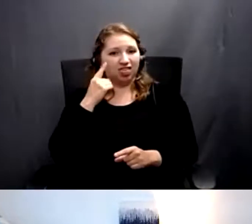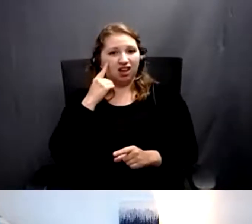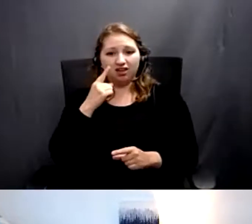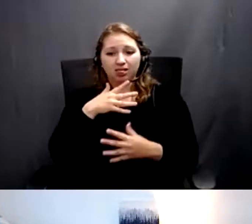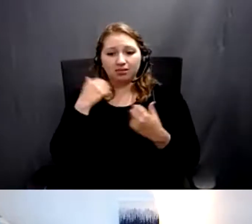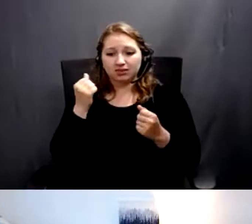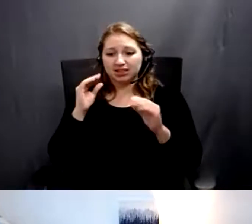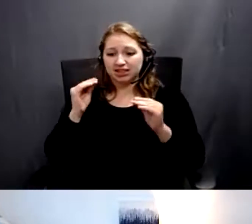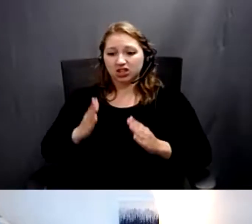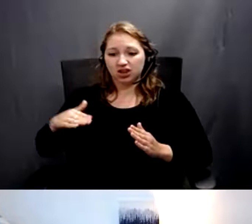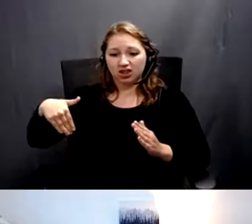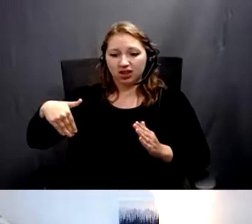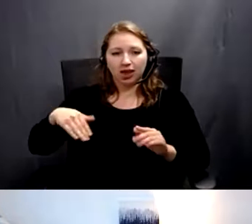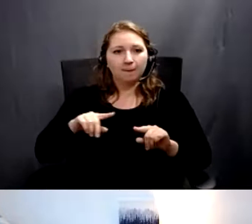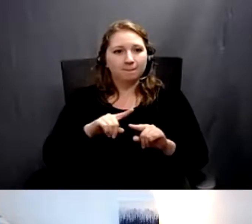knew it was right because it was here.